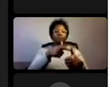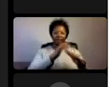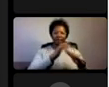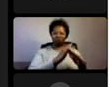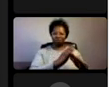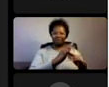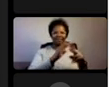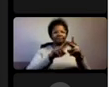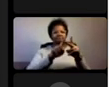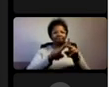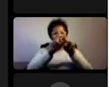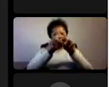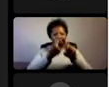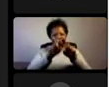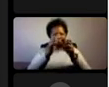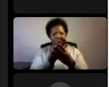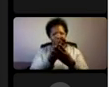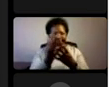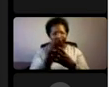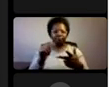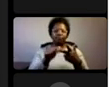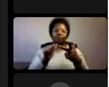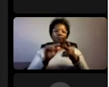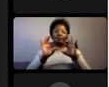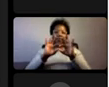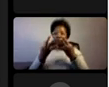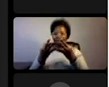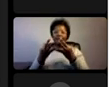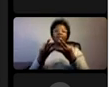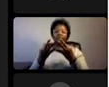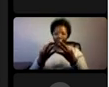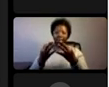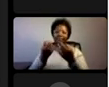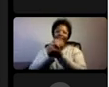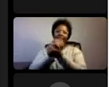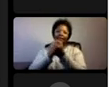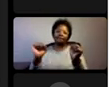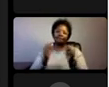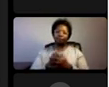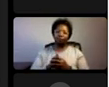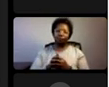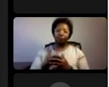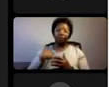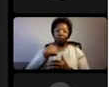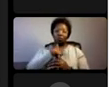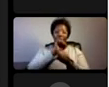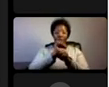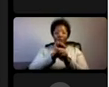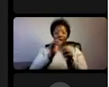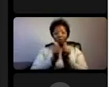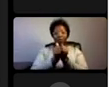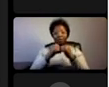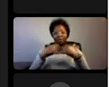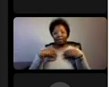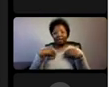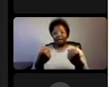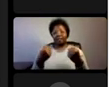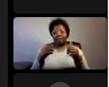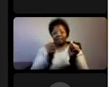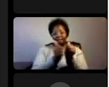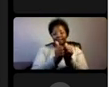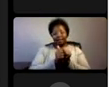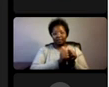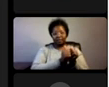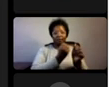screening, and also keeping our families informed. In collaboration with our health partners, we've determined that one way we can reduce the transmission